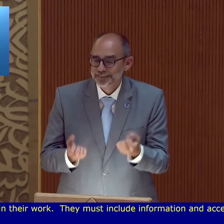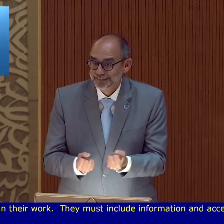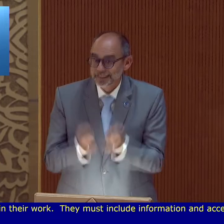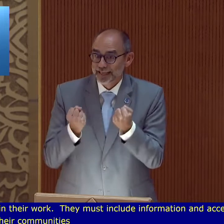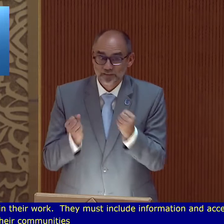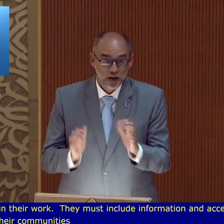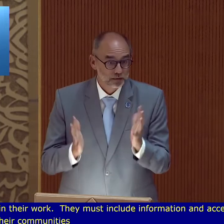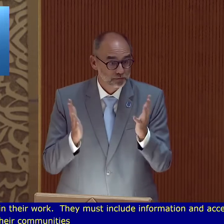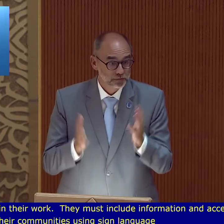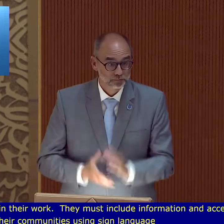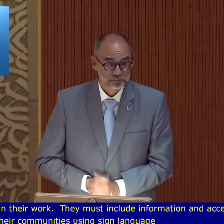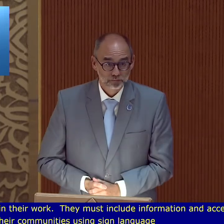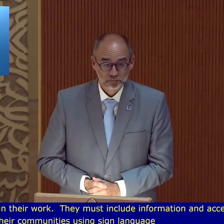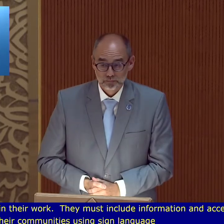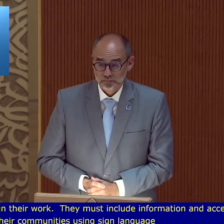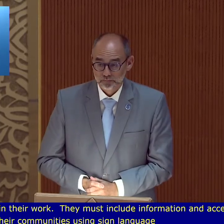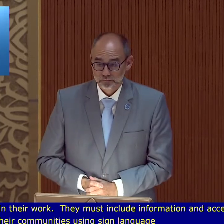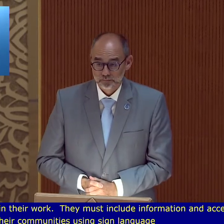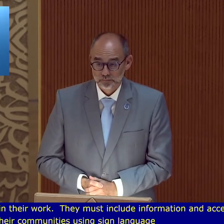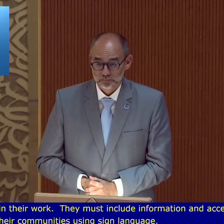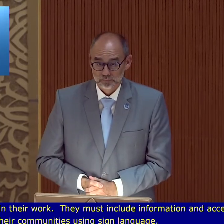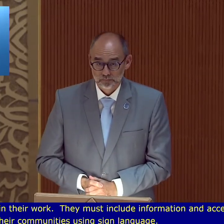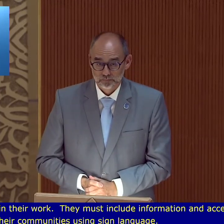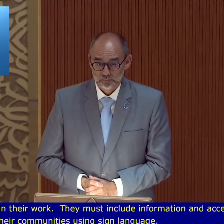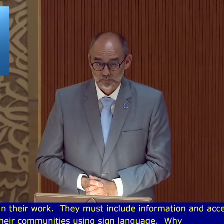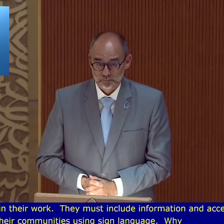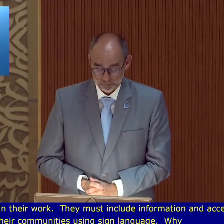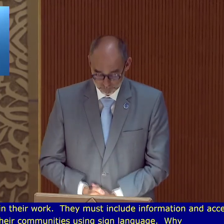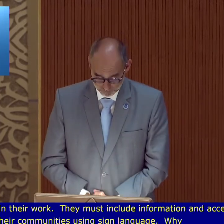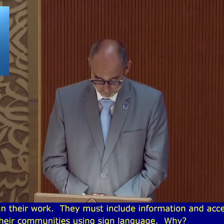Why? Sign languages save lives.